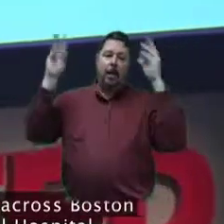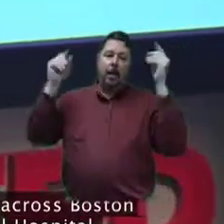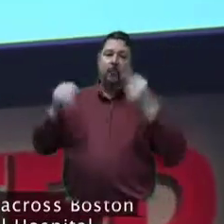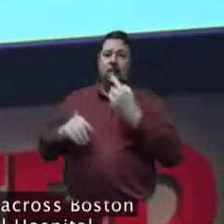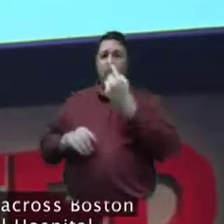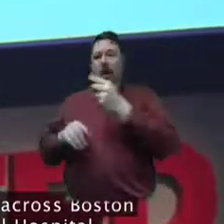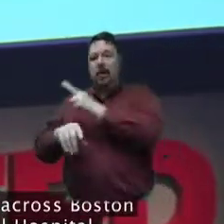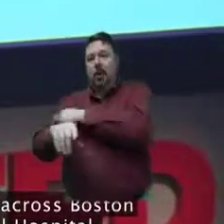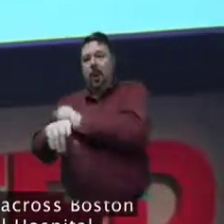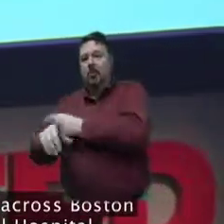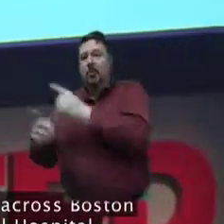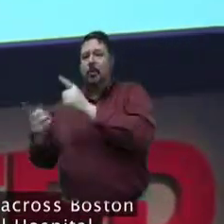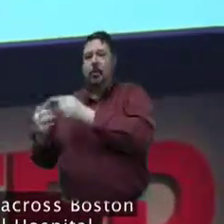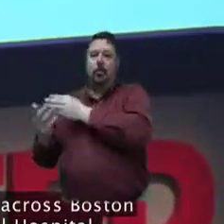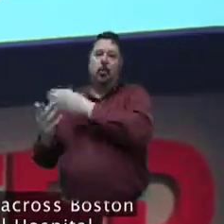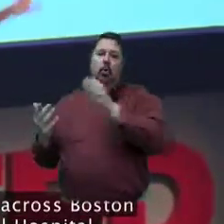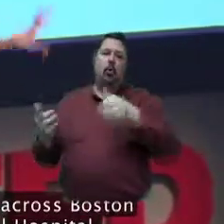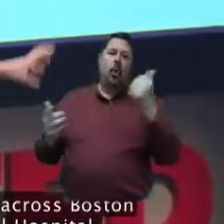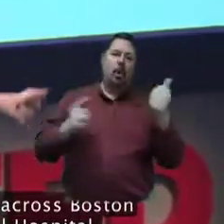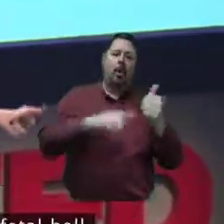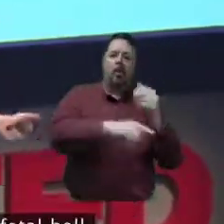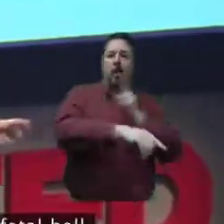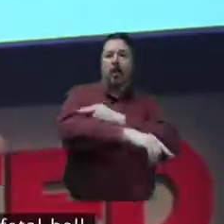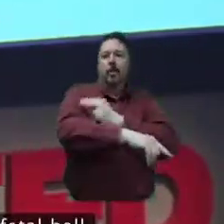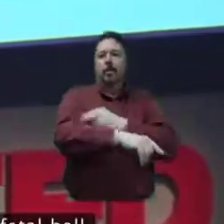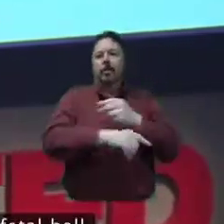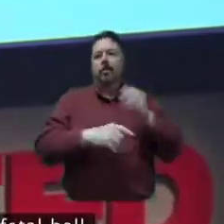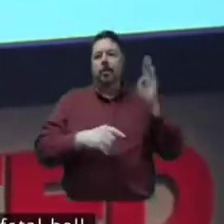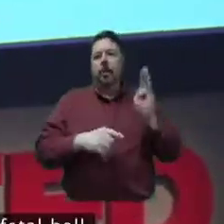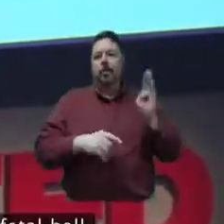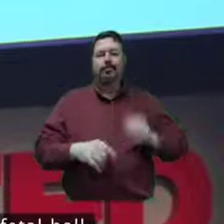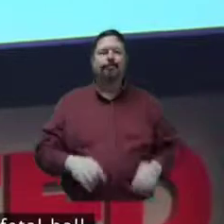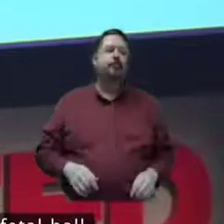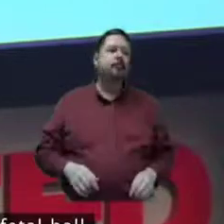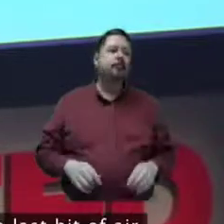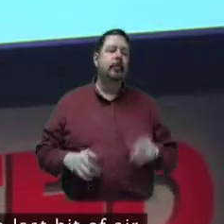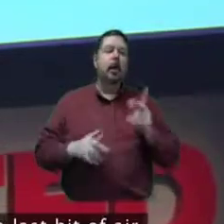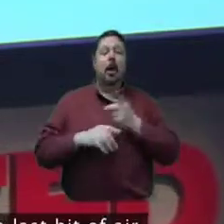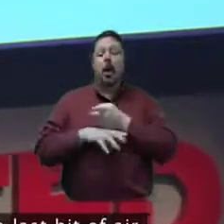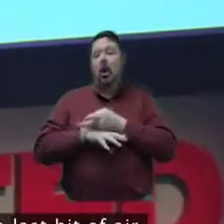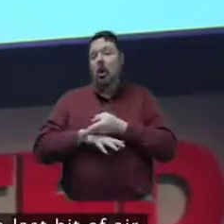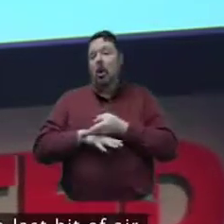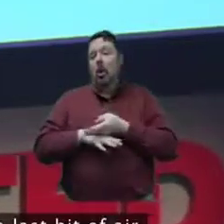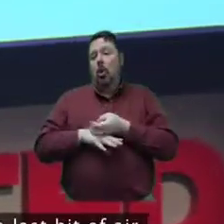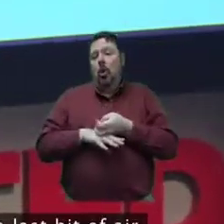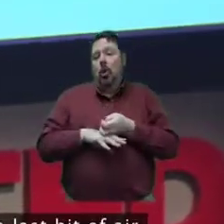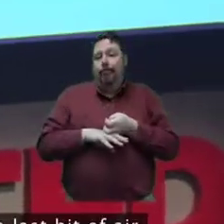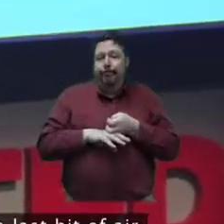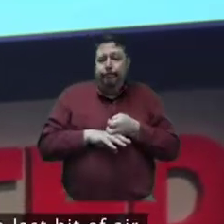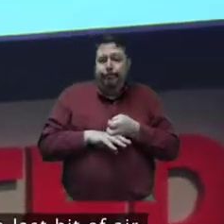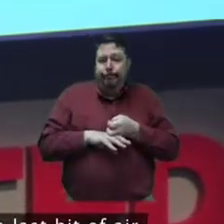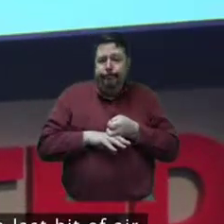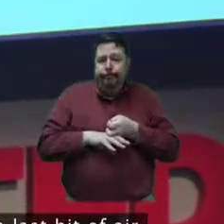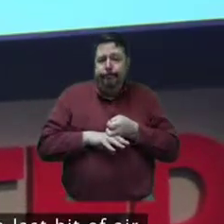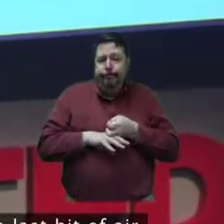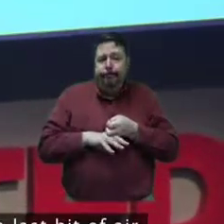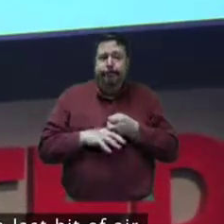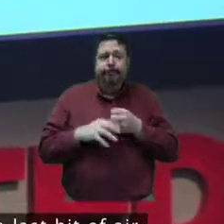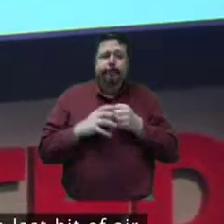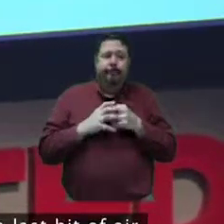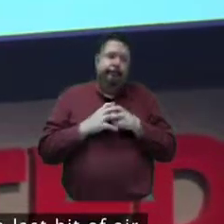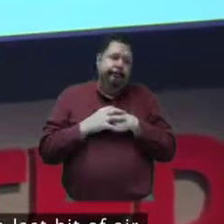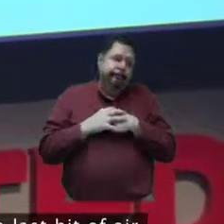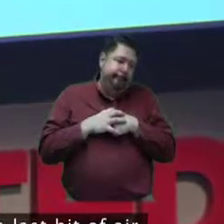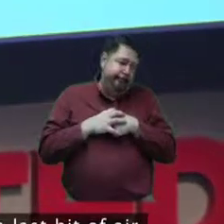one hospital across Boston to Mass General Hospital. And I curl up into a little fetal ball.